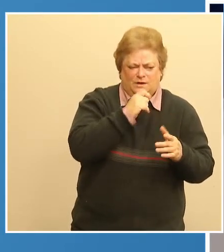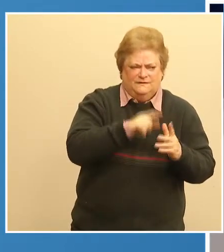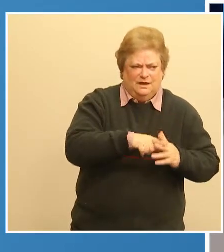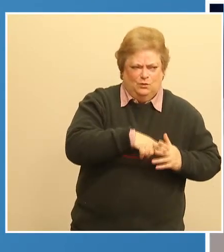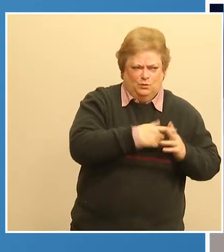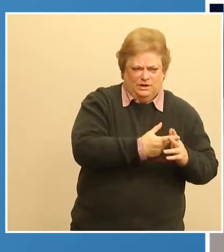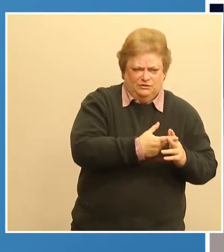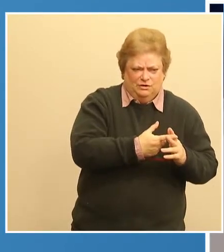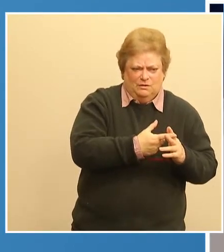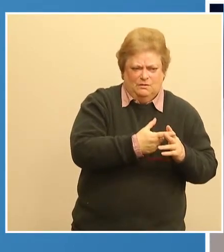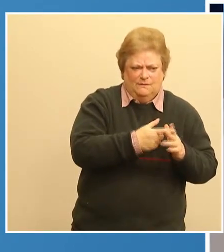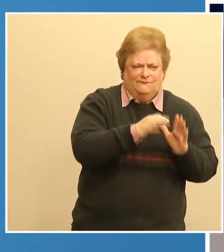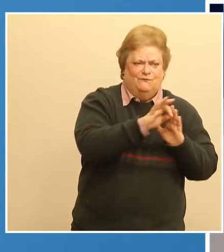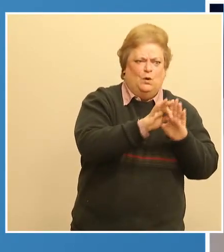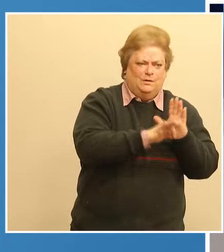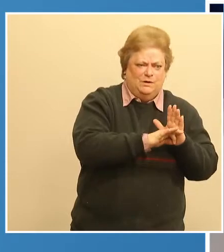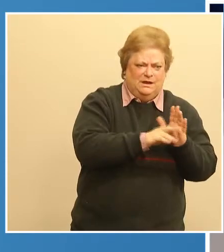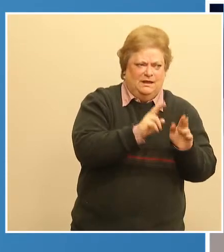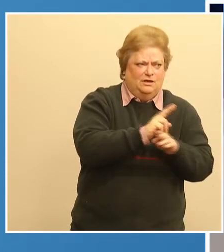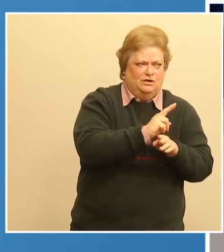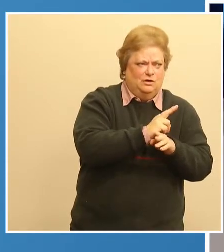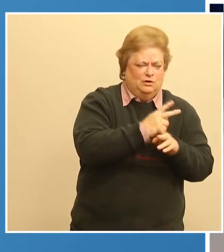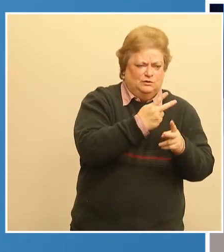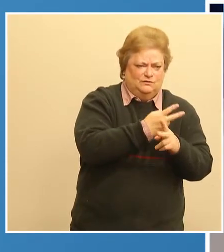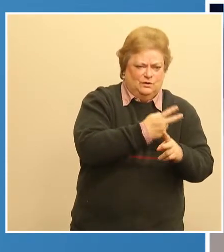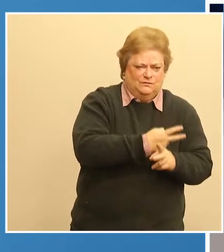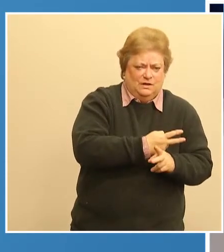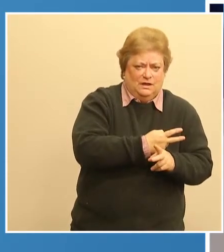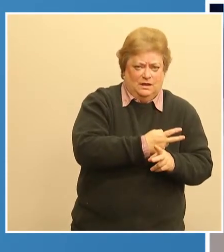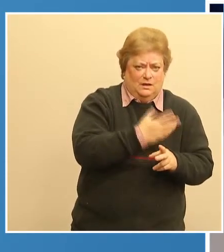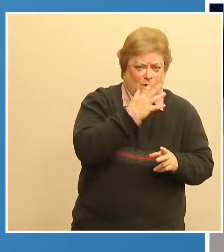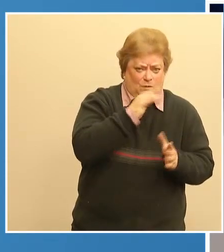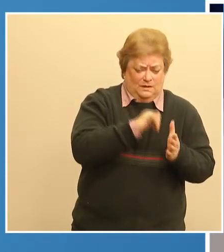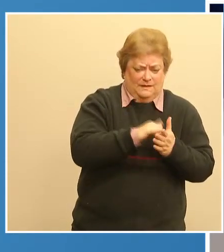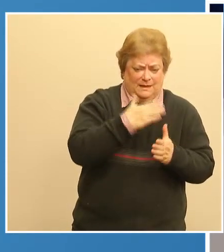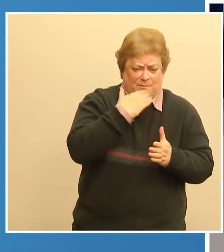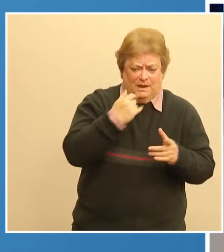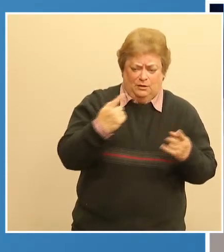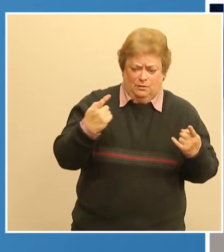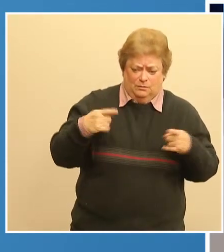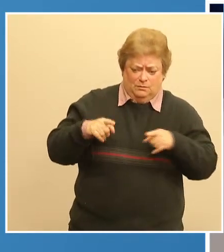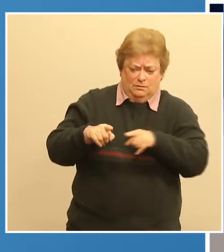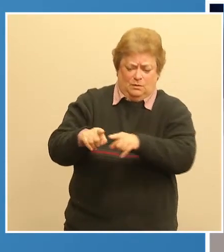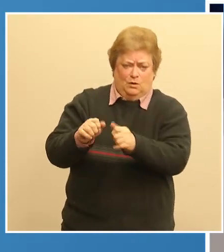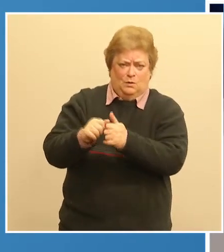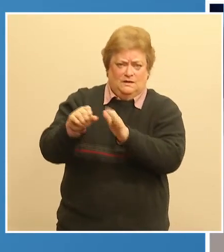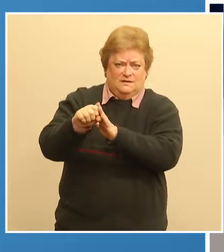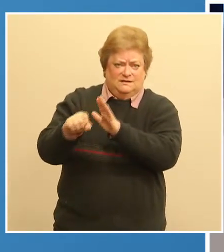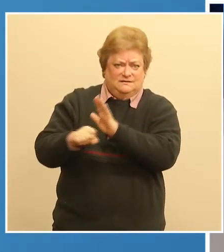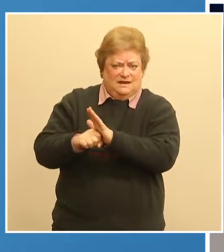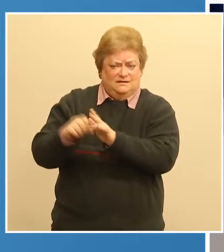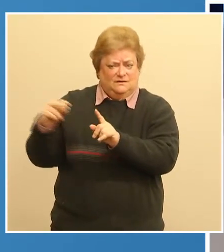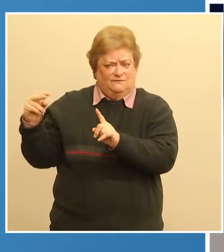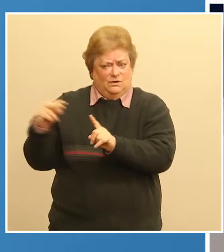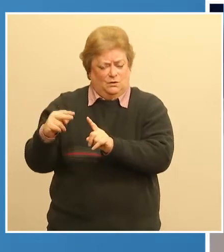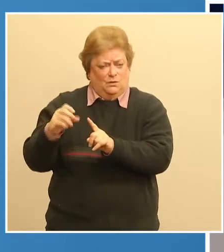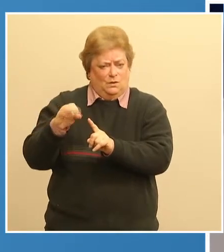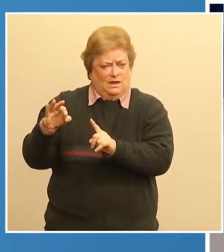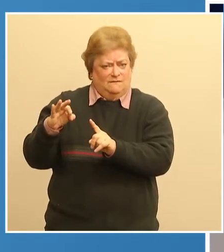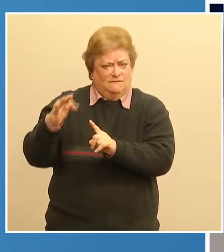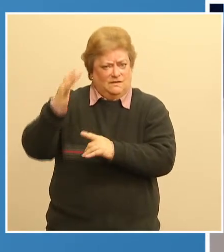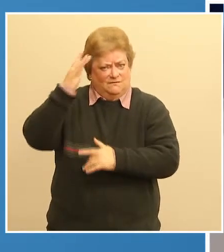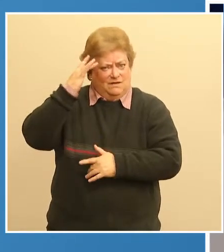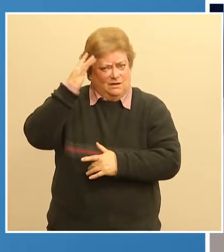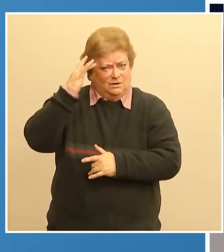and do you feel that this will better align with the state's sort of view of the virus at